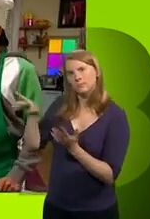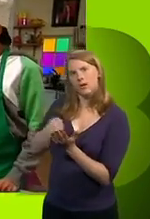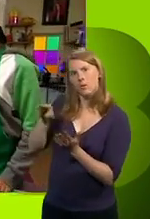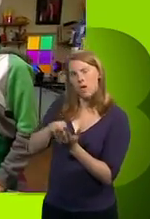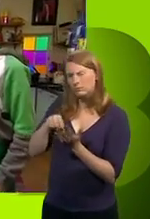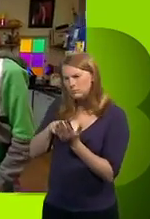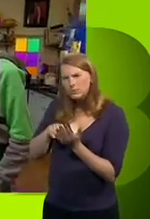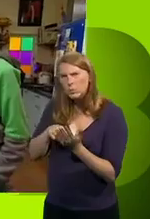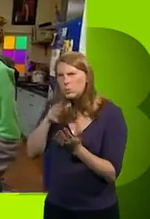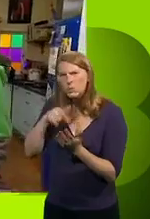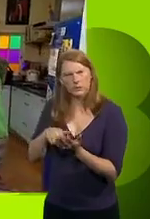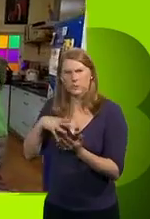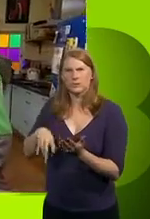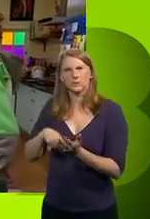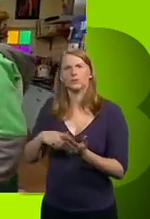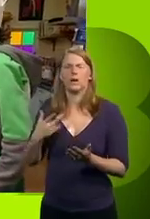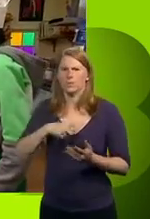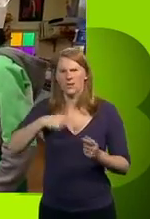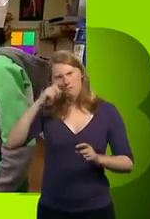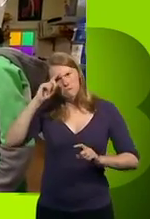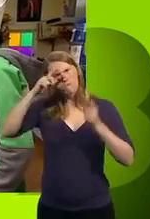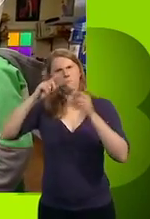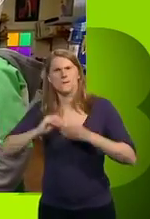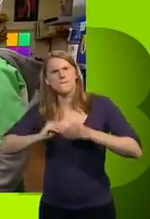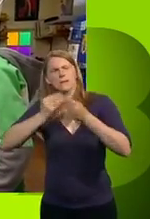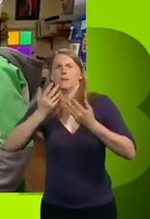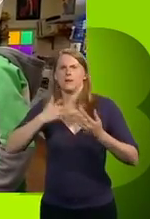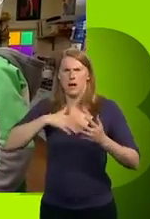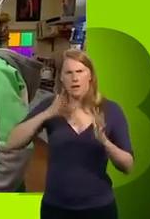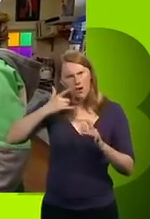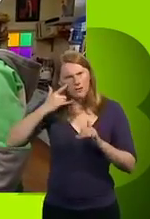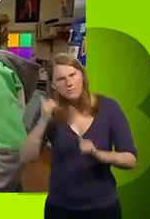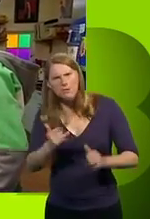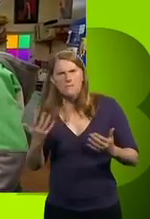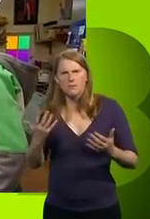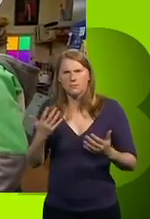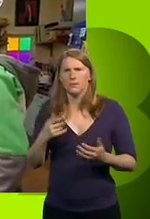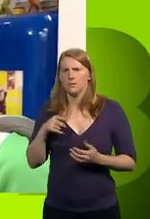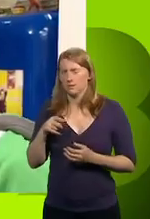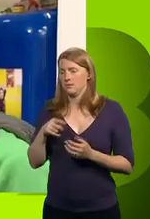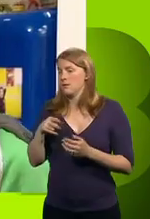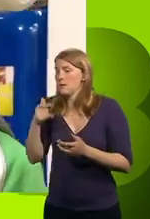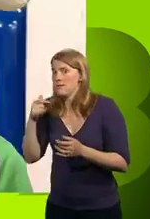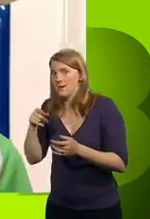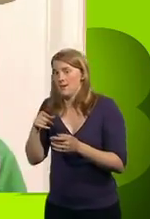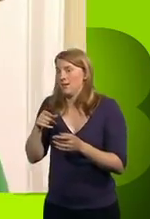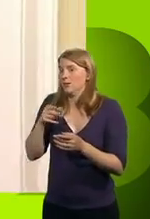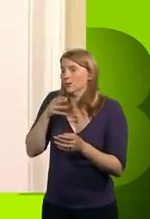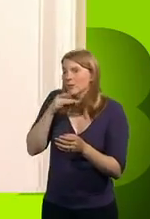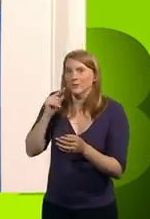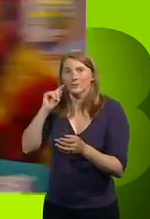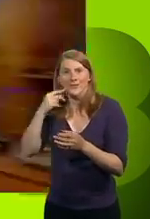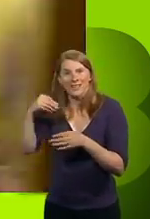We're inventors. We have to experiment. I mean, who knows? Tuna toffee could be the next big thing. We are so not